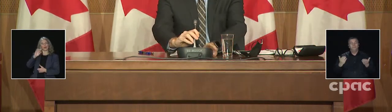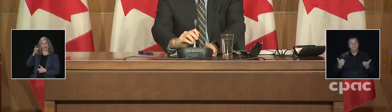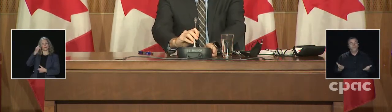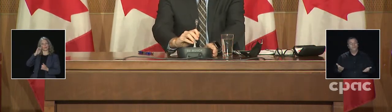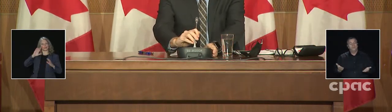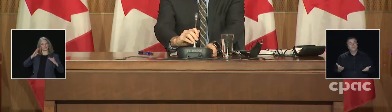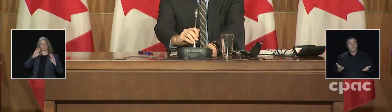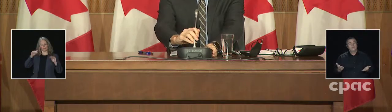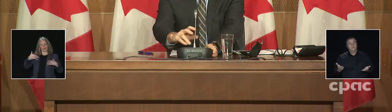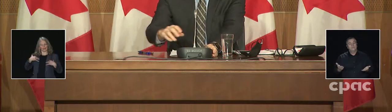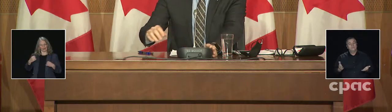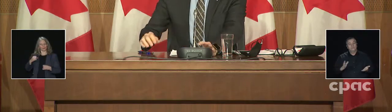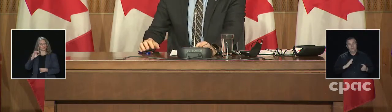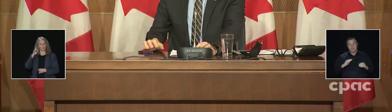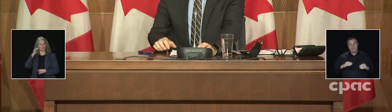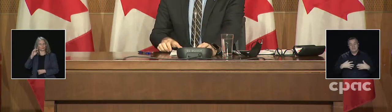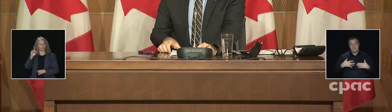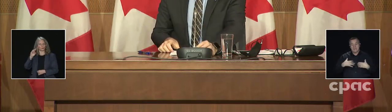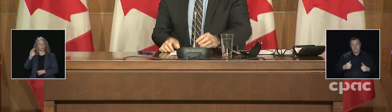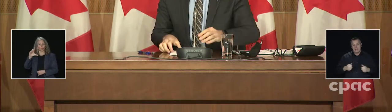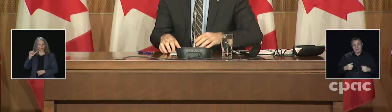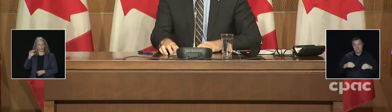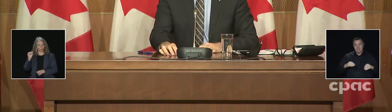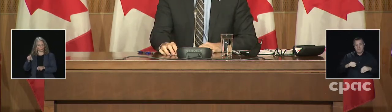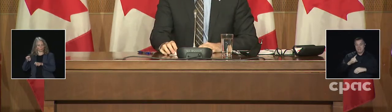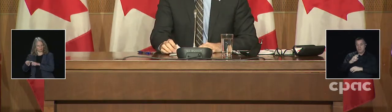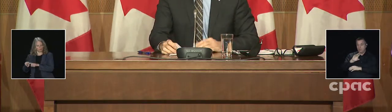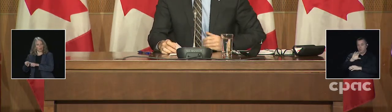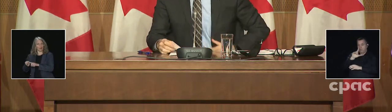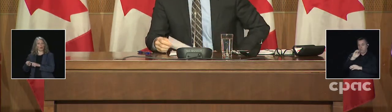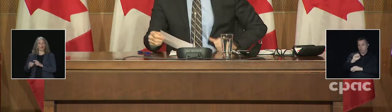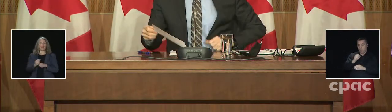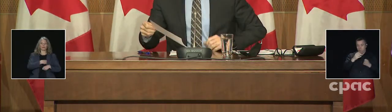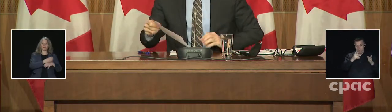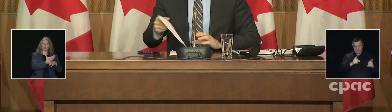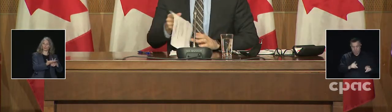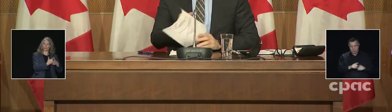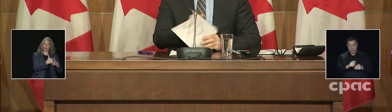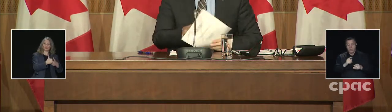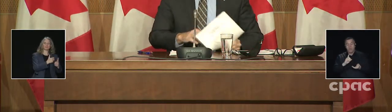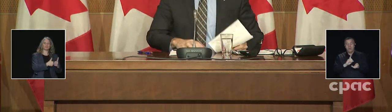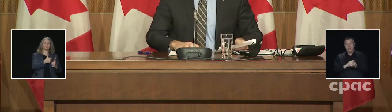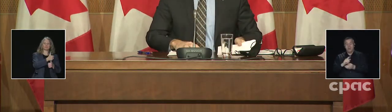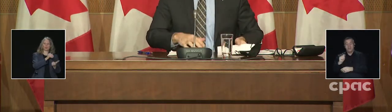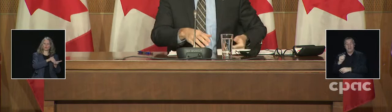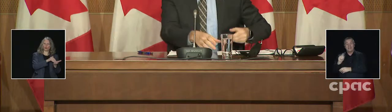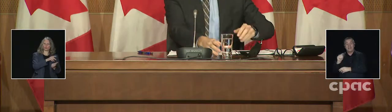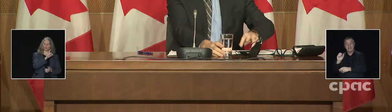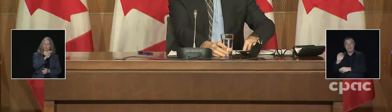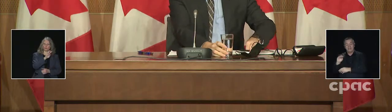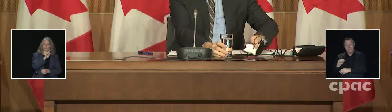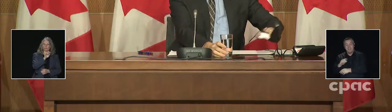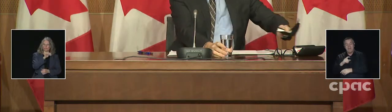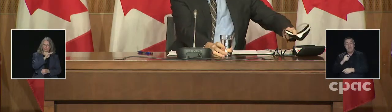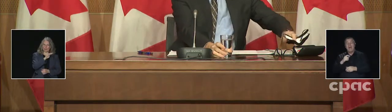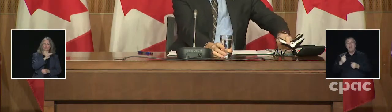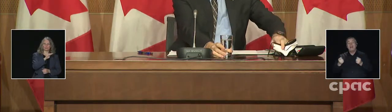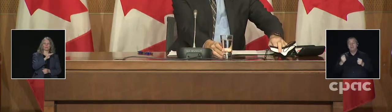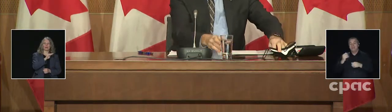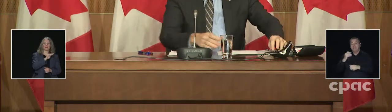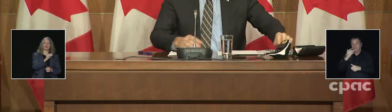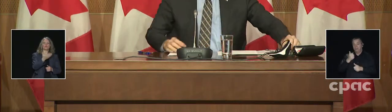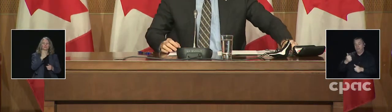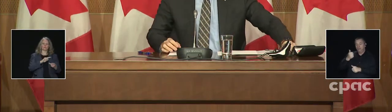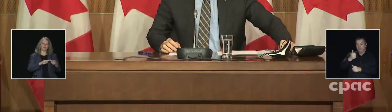Mr. Duclos, who is with us in person, and we have Dr. Theresa Tam, Chief Public Health Officer, who is with us online